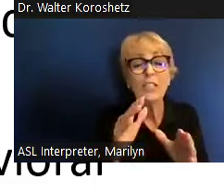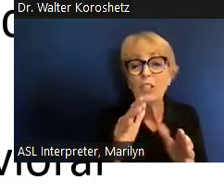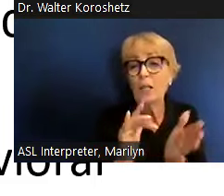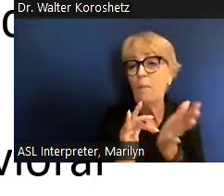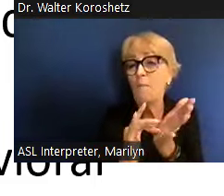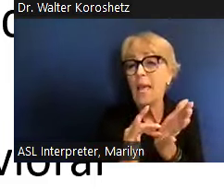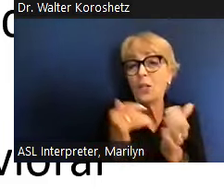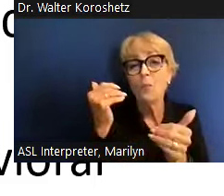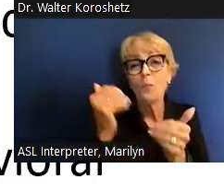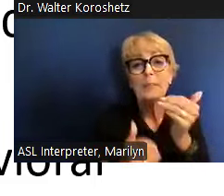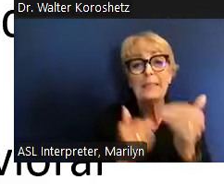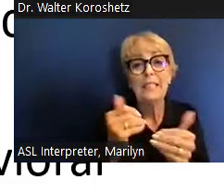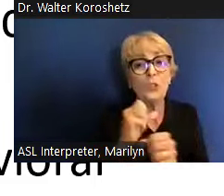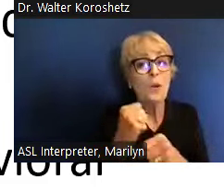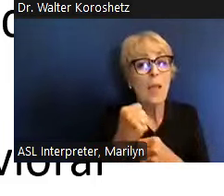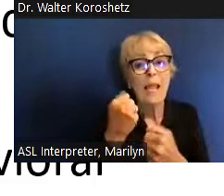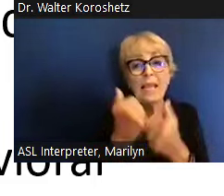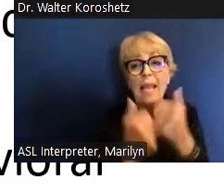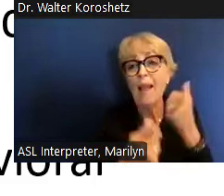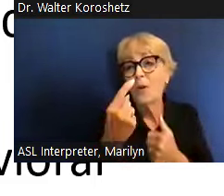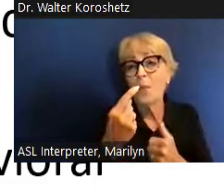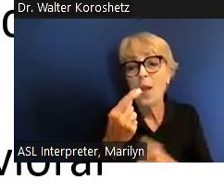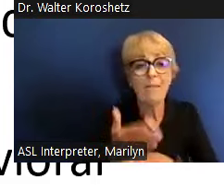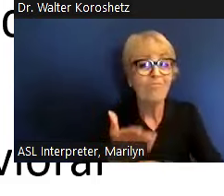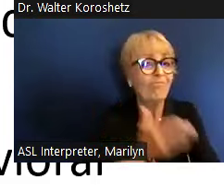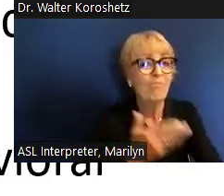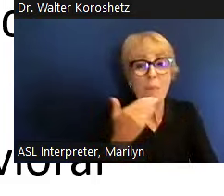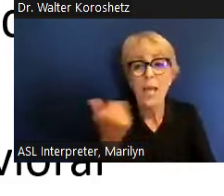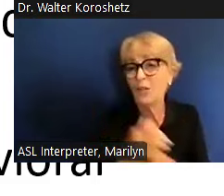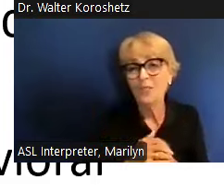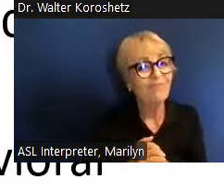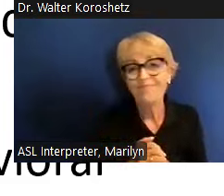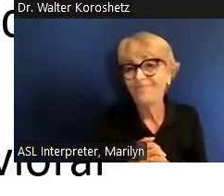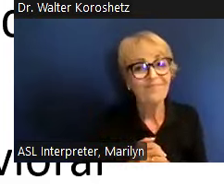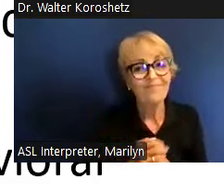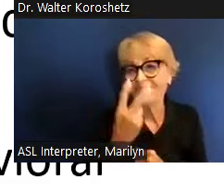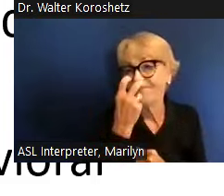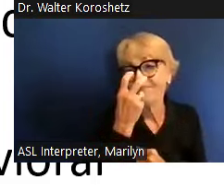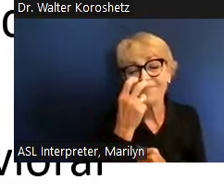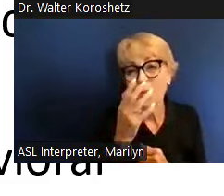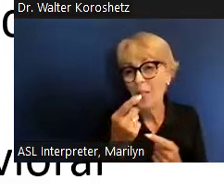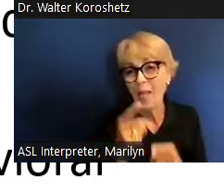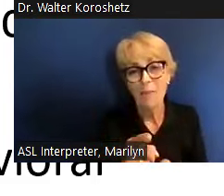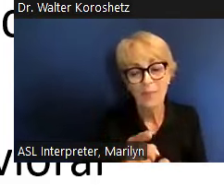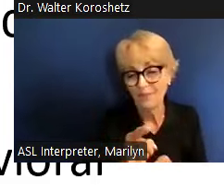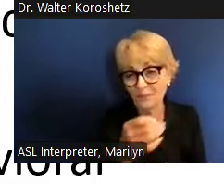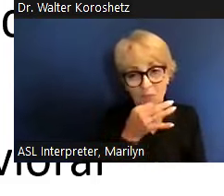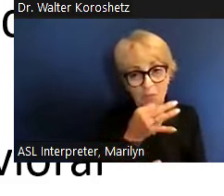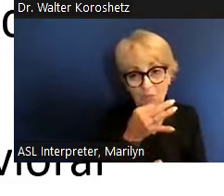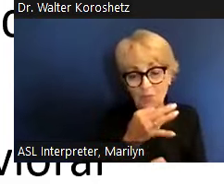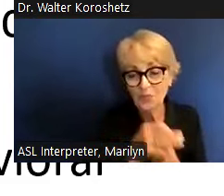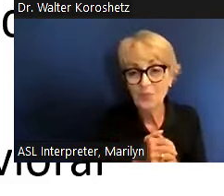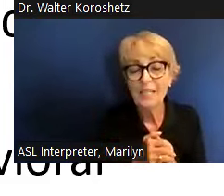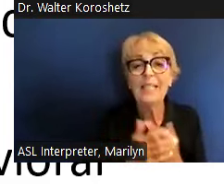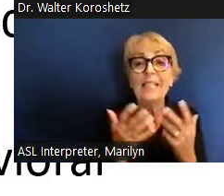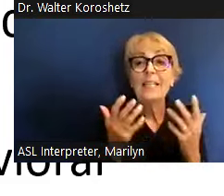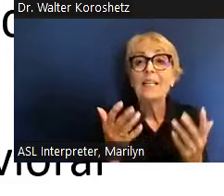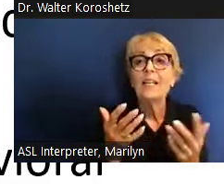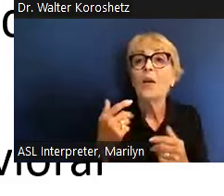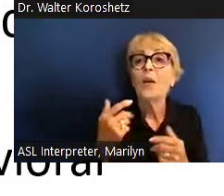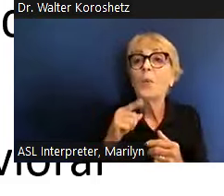that's going to make everyone better, it's not really looking like that's happening anytime soon. And so we